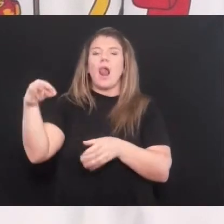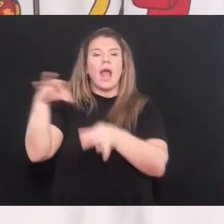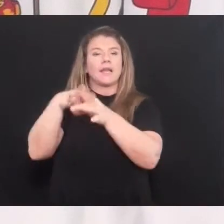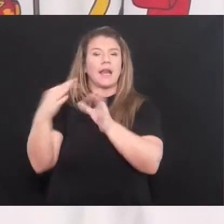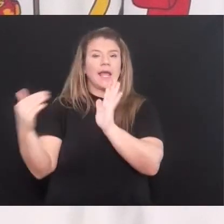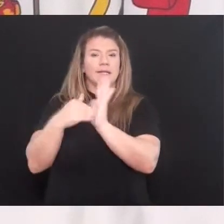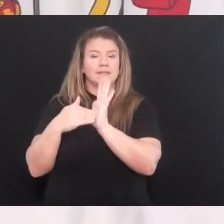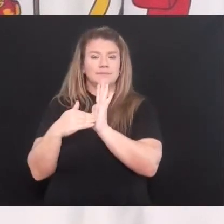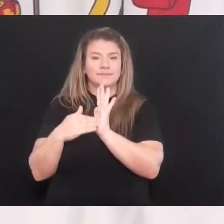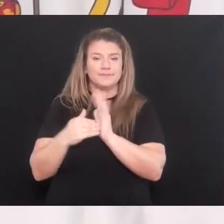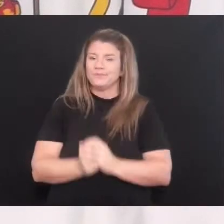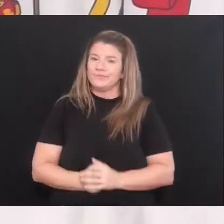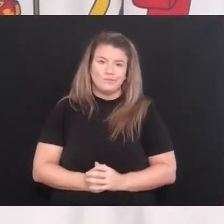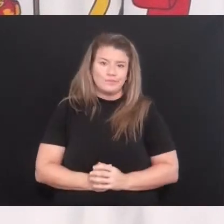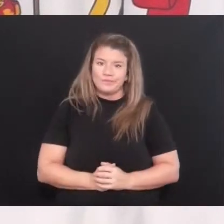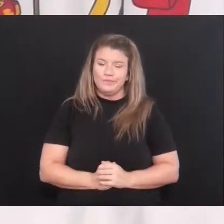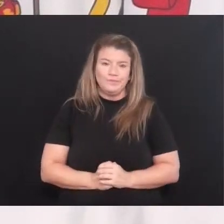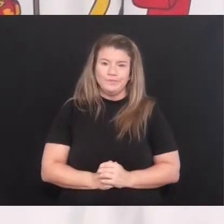elections.